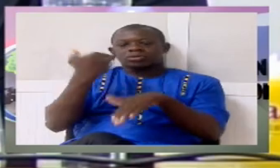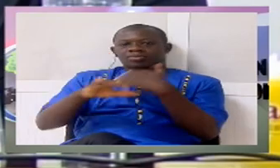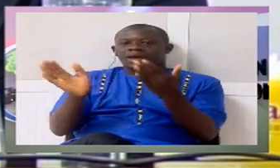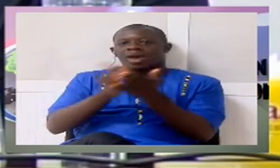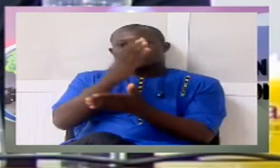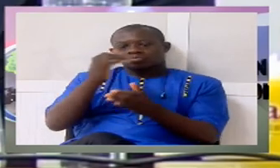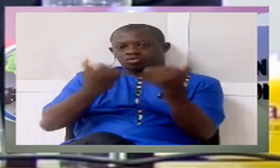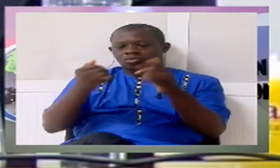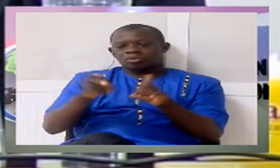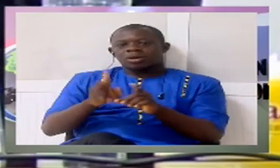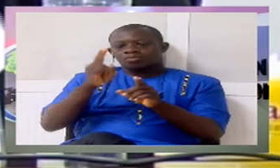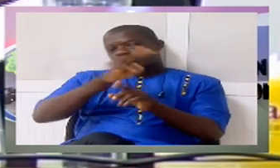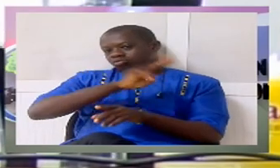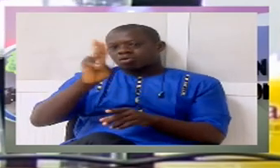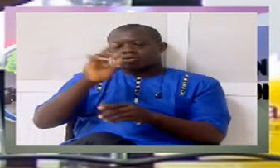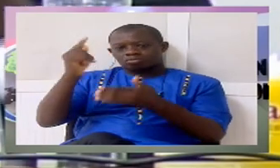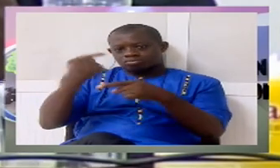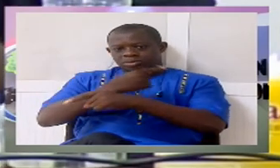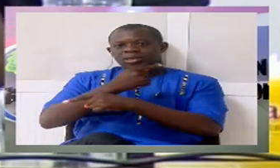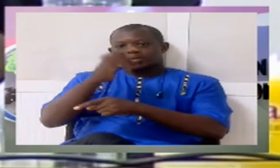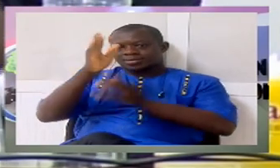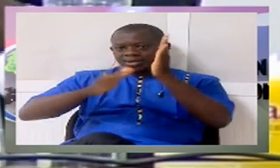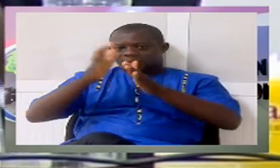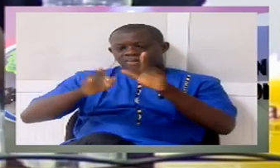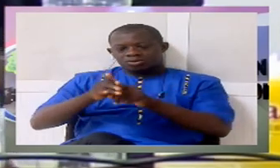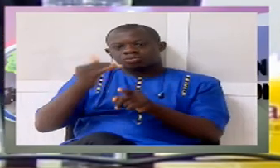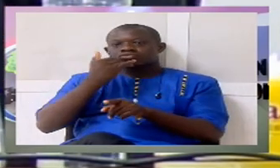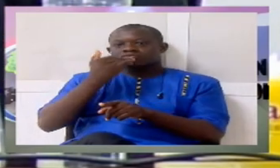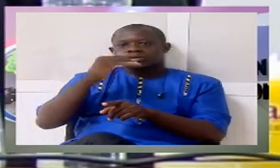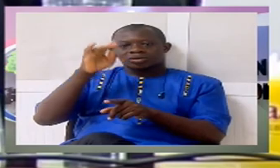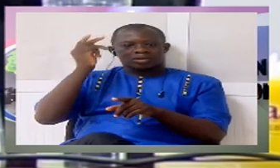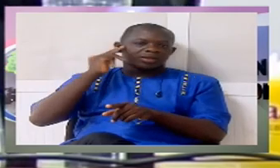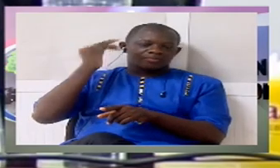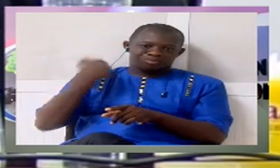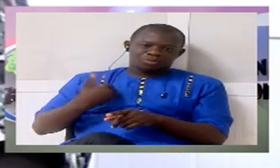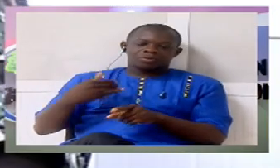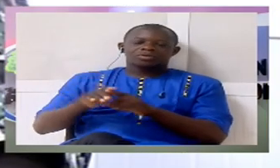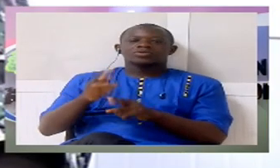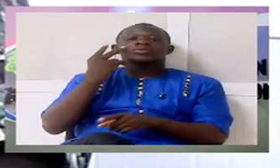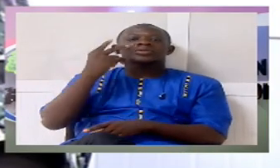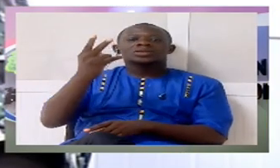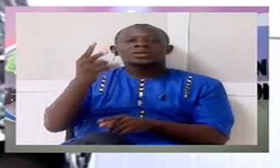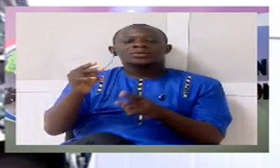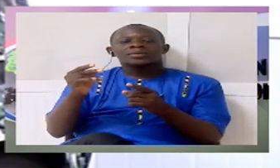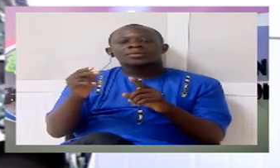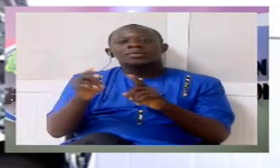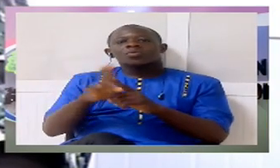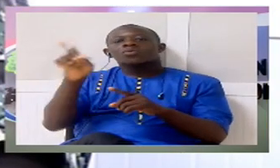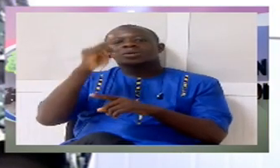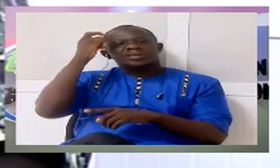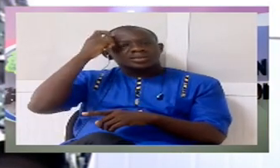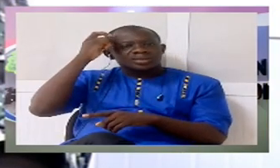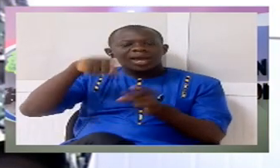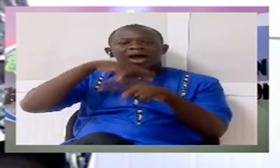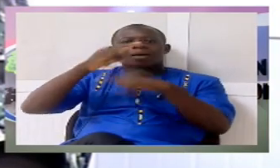point, what came to your mind? Did you see it as a threat? Jamono bobu yo lo don halat ne ndax lu da